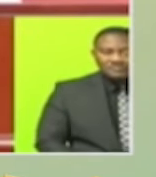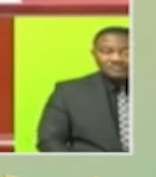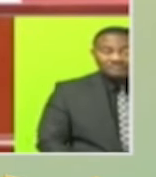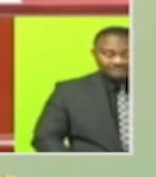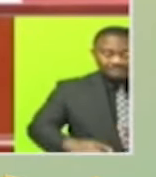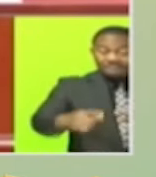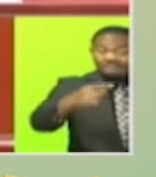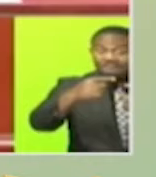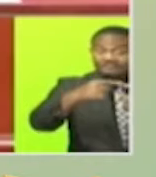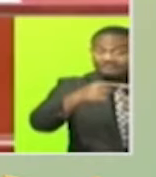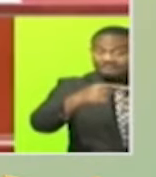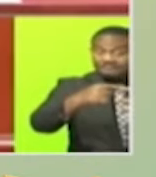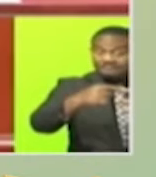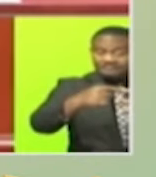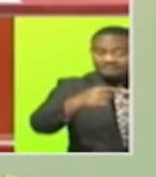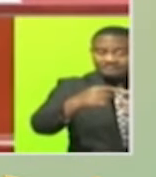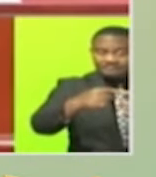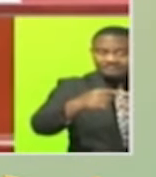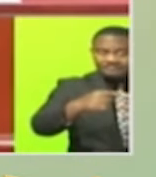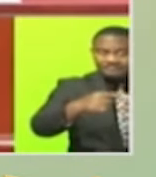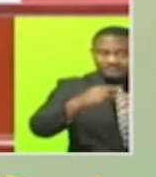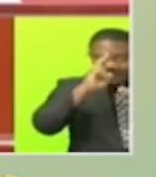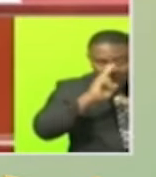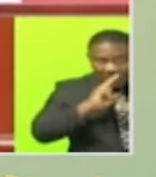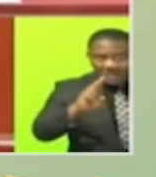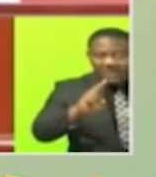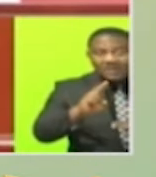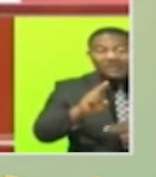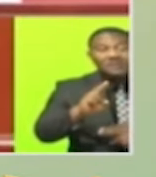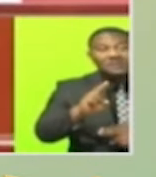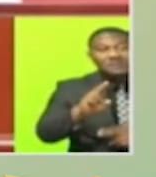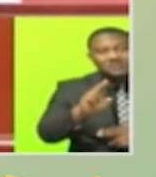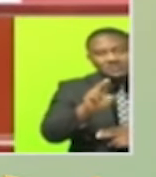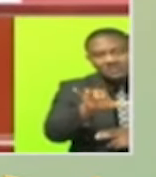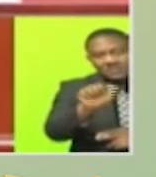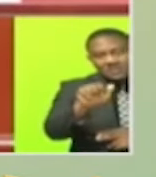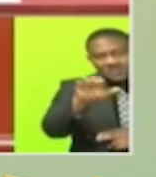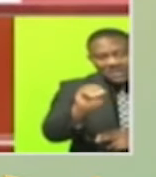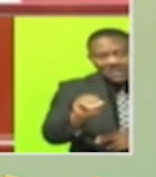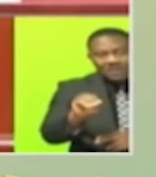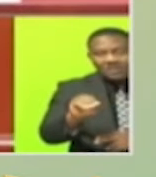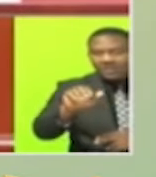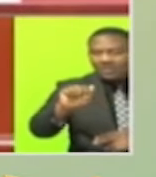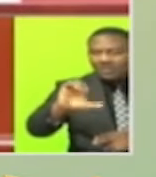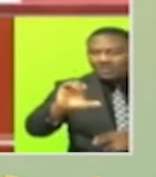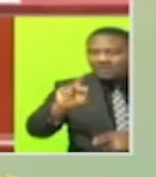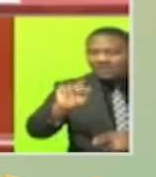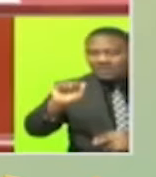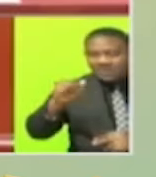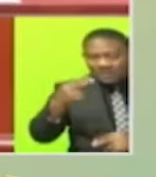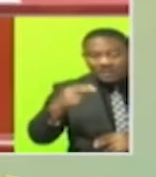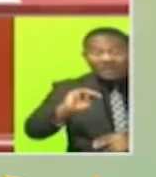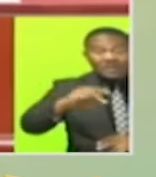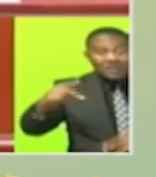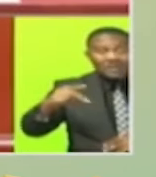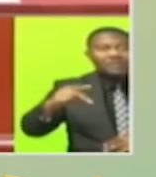an opportunity to be heard is a breach of natural justice, rendering the decision void. So even before we go into whether or not the Supreme Court